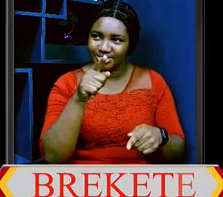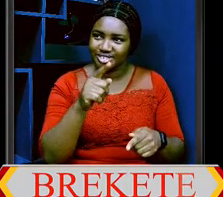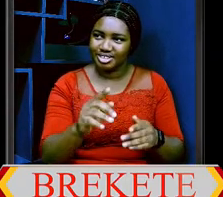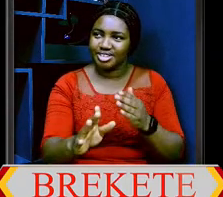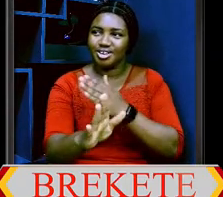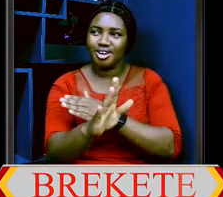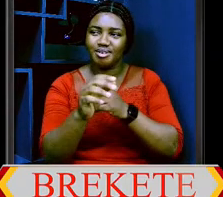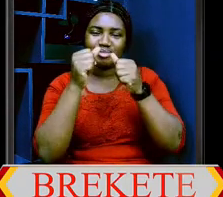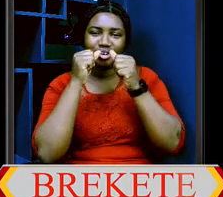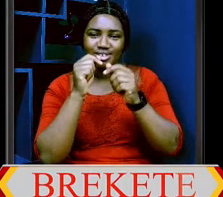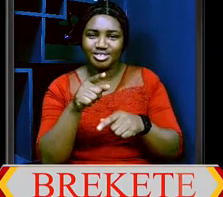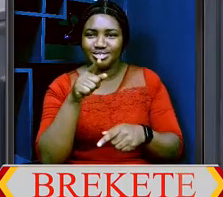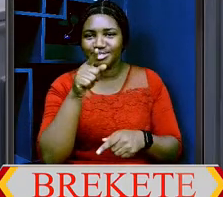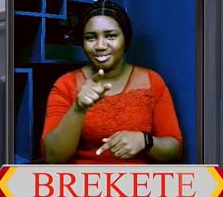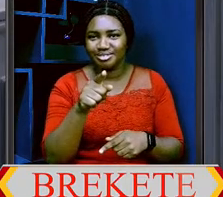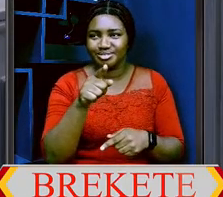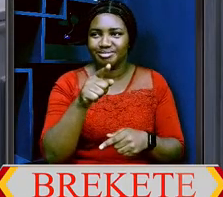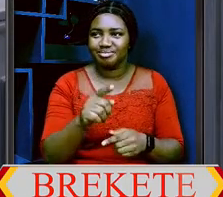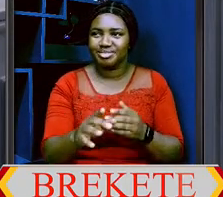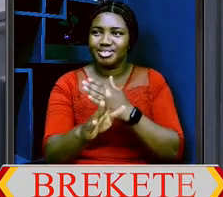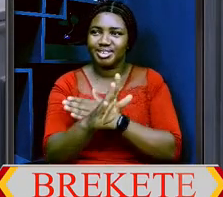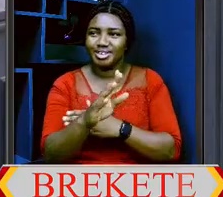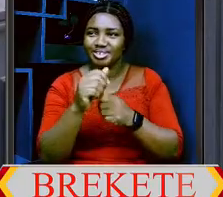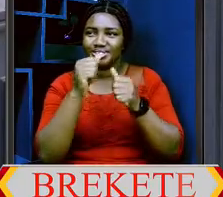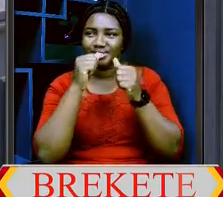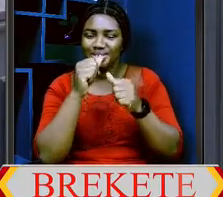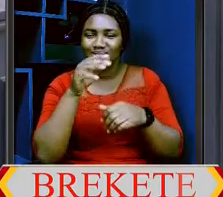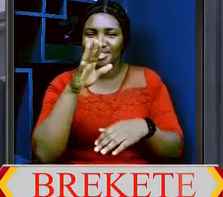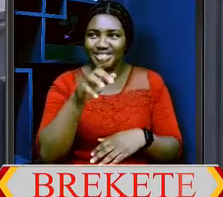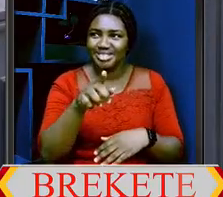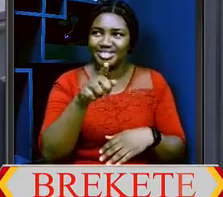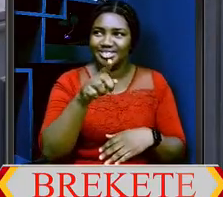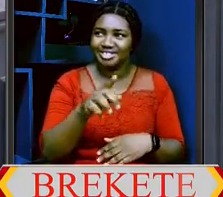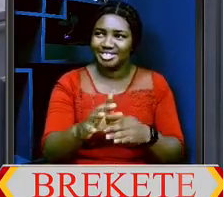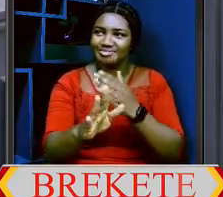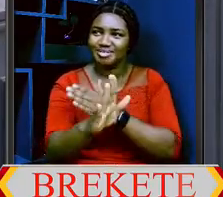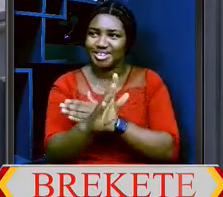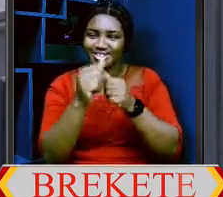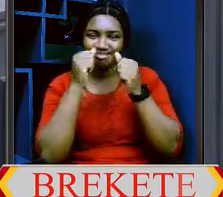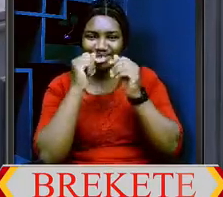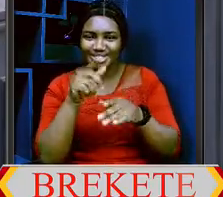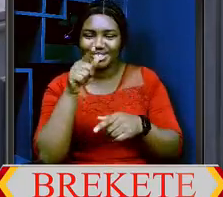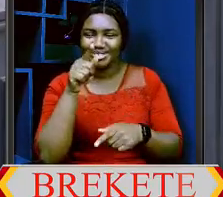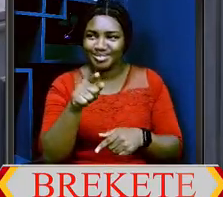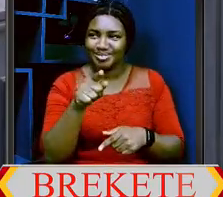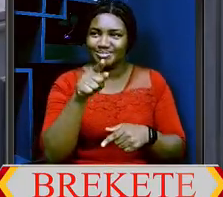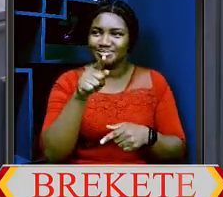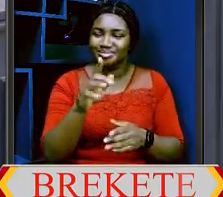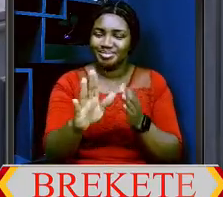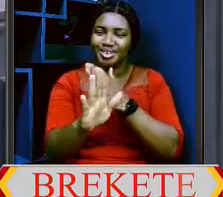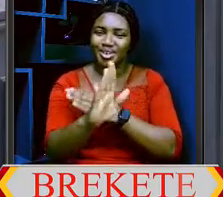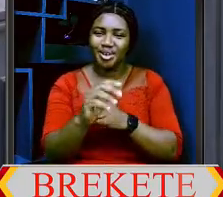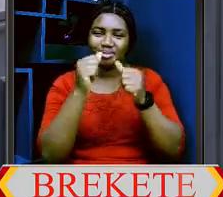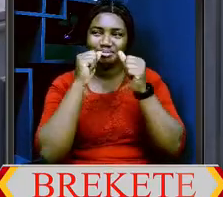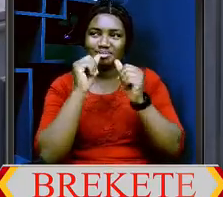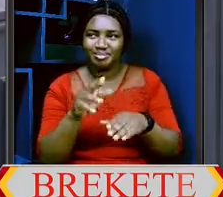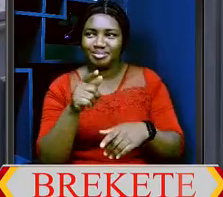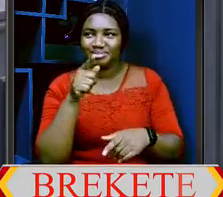you God bless you God bless you God bless you